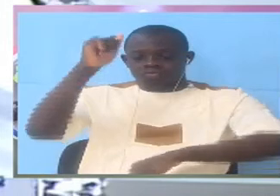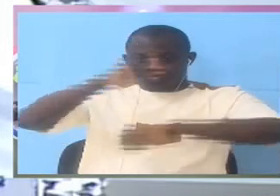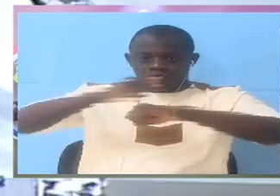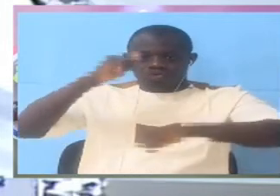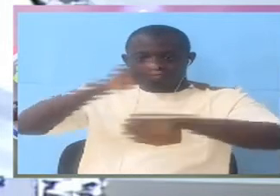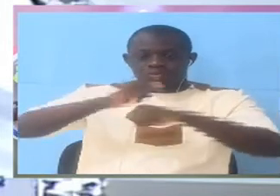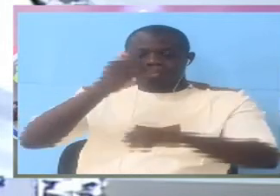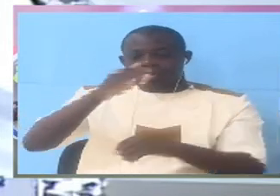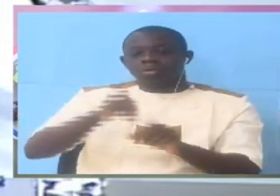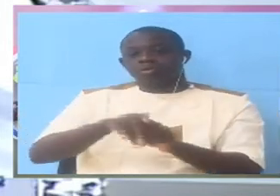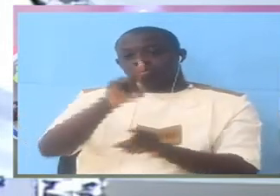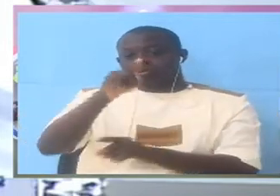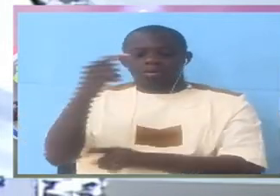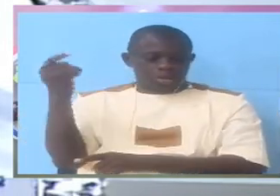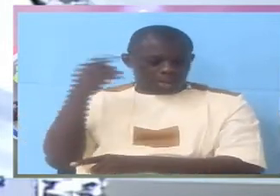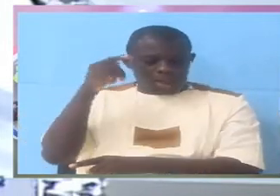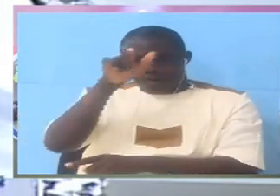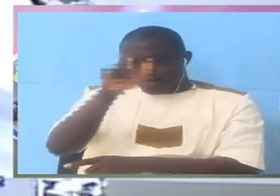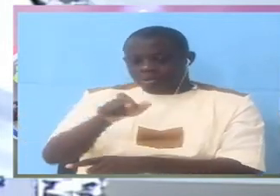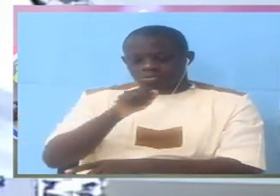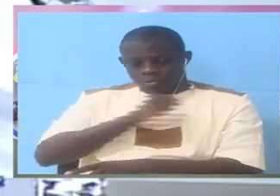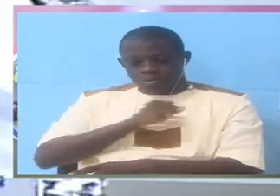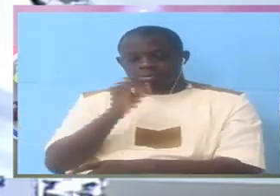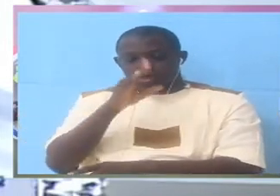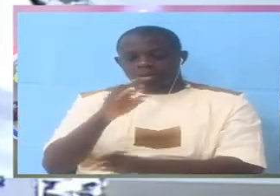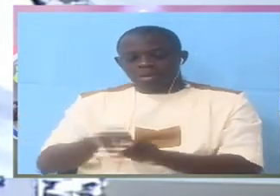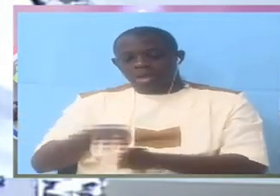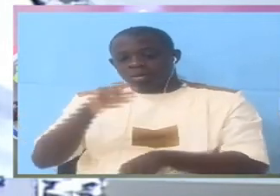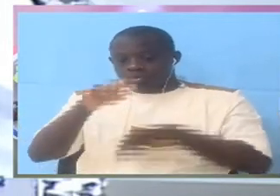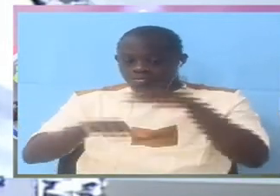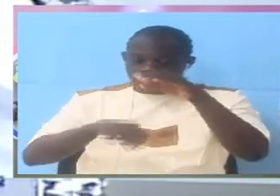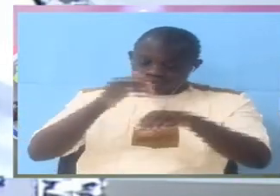to crawl to get there. Did